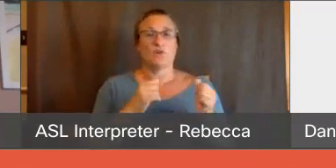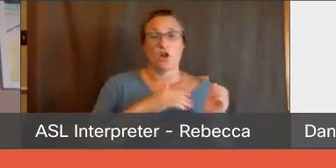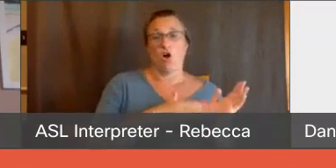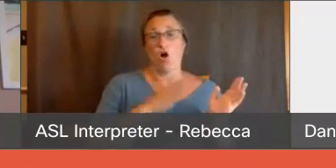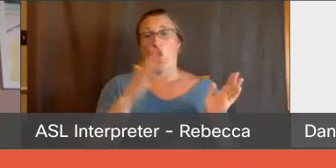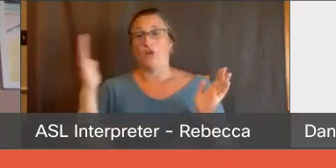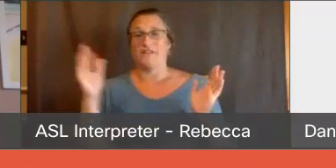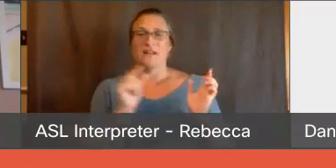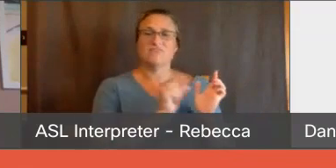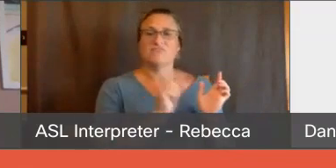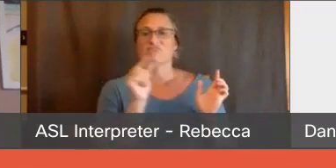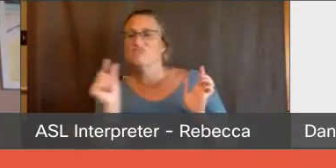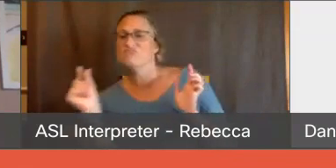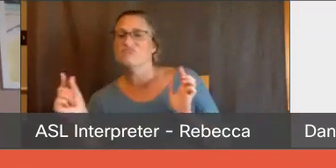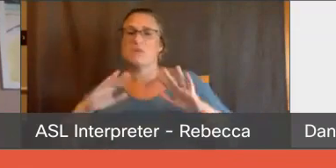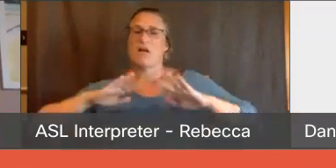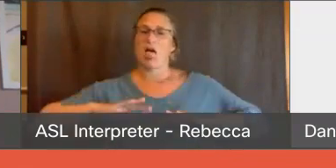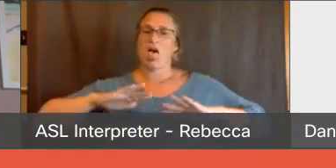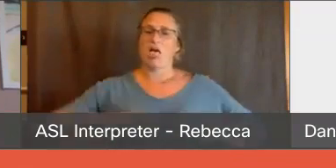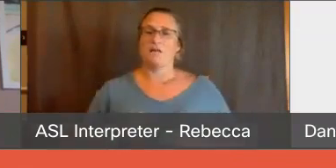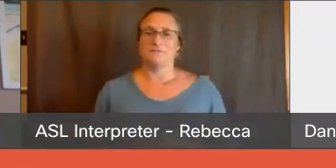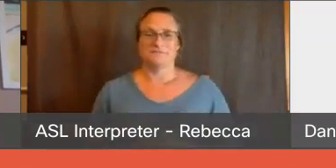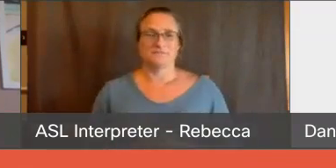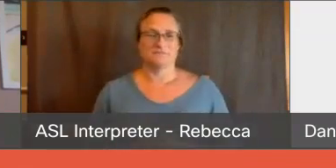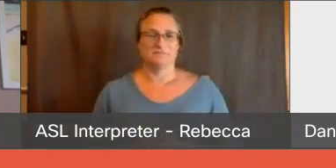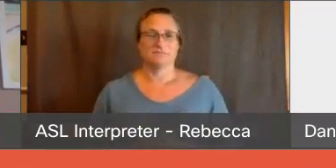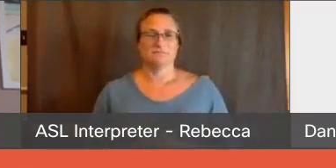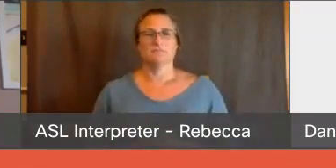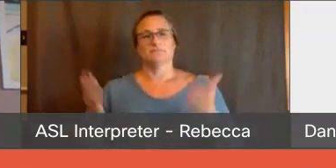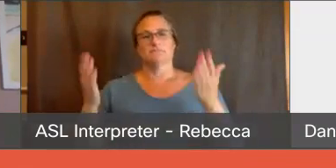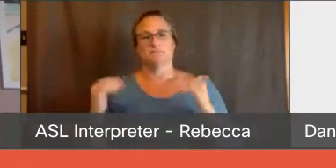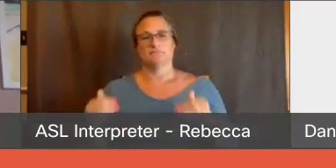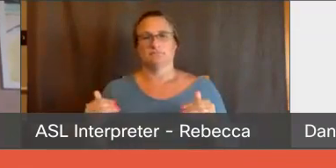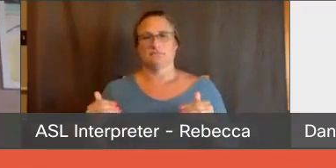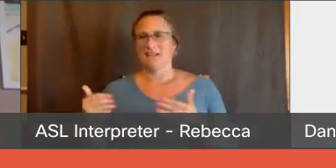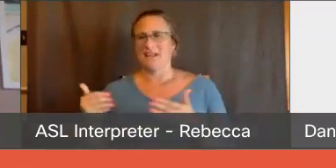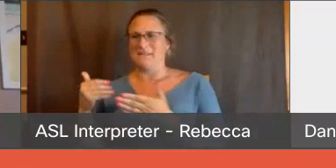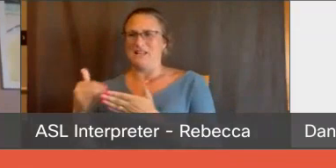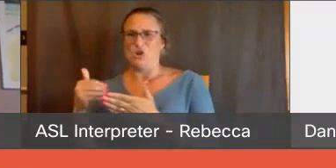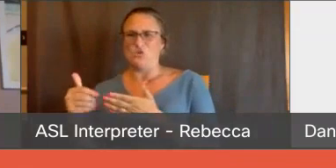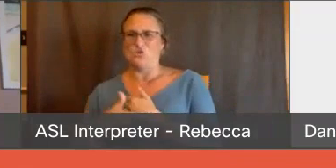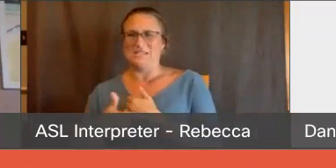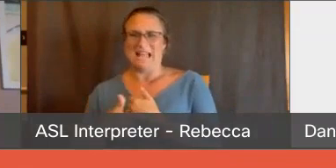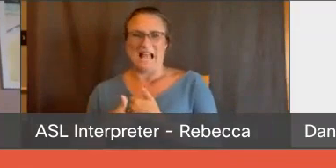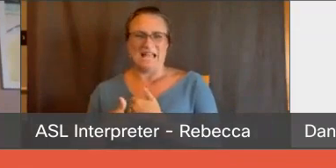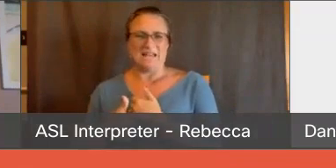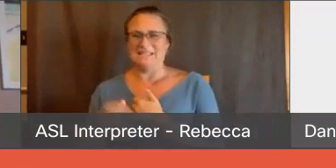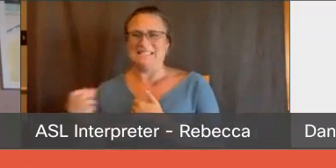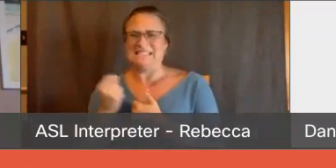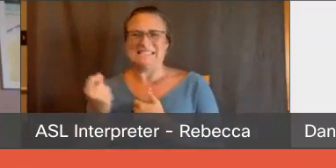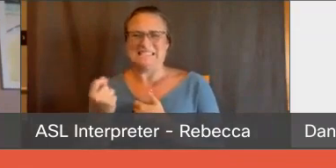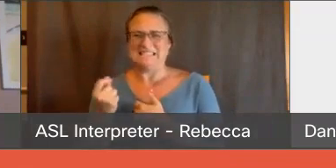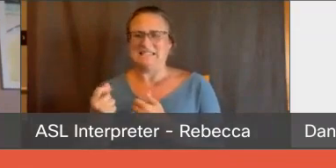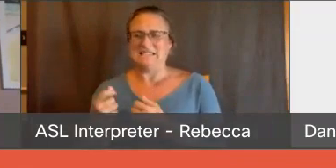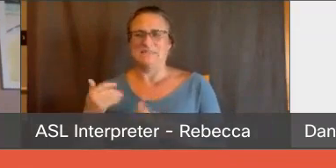really powerful. Addressing diversity. Okay, I know I'm getting close to time, so I'm going to go a little faster. I knew I wasn't going to make it